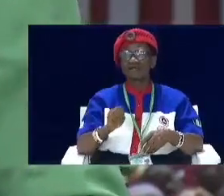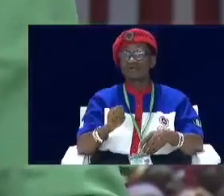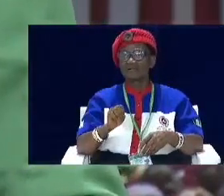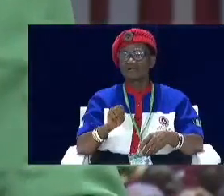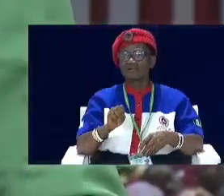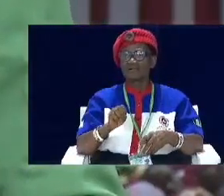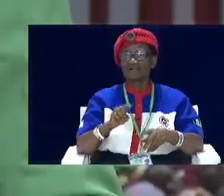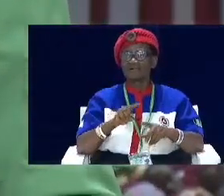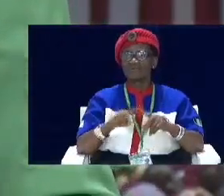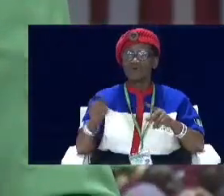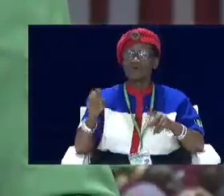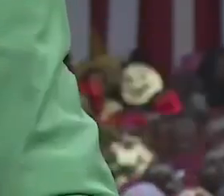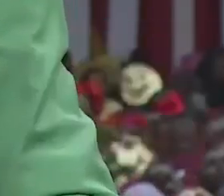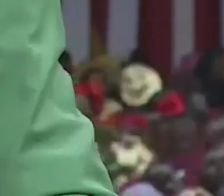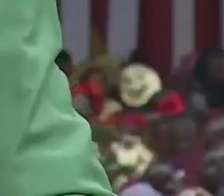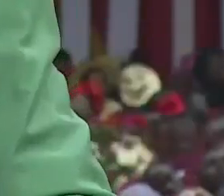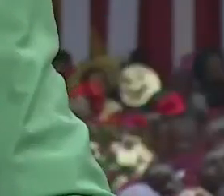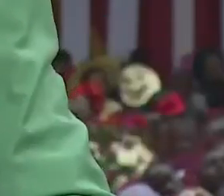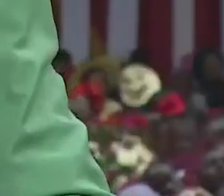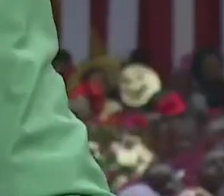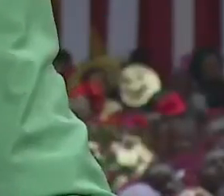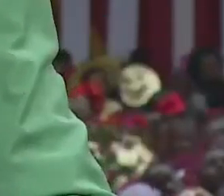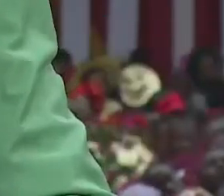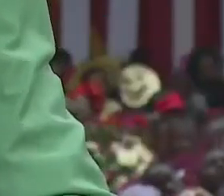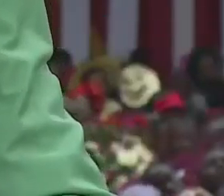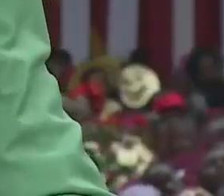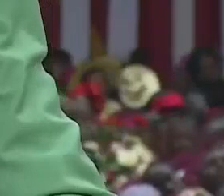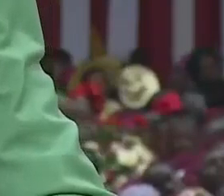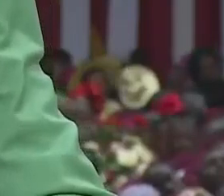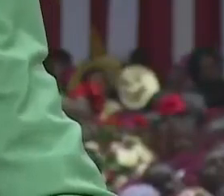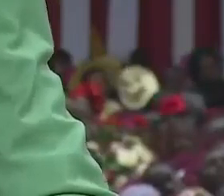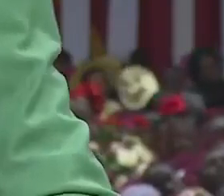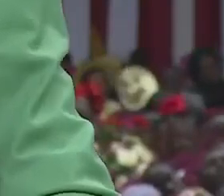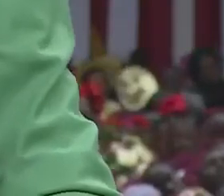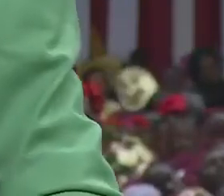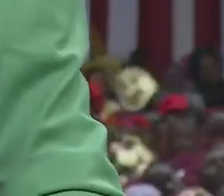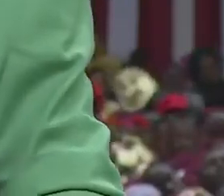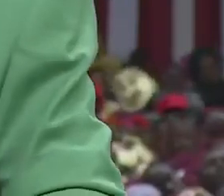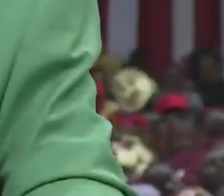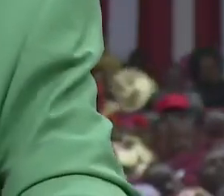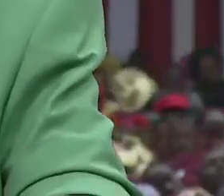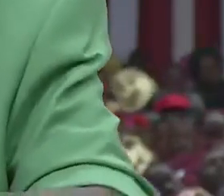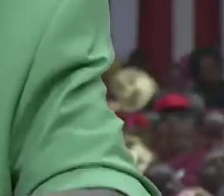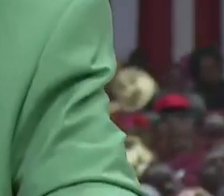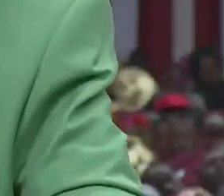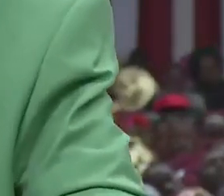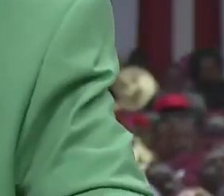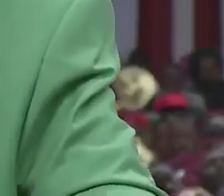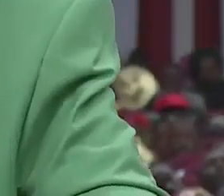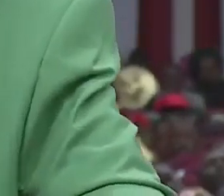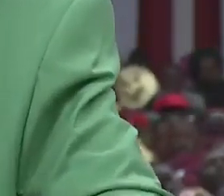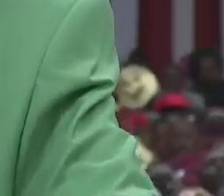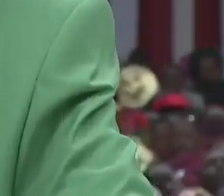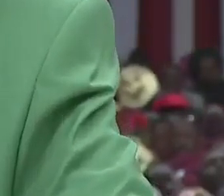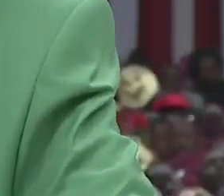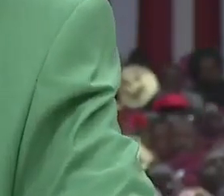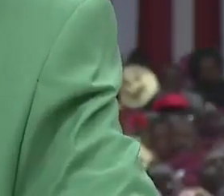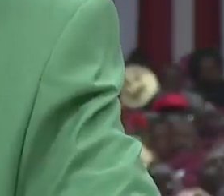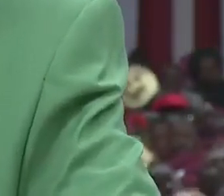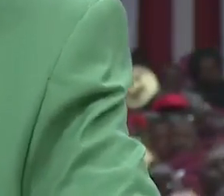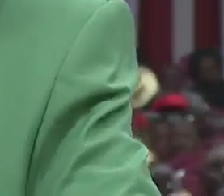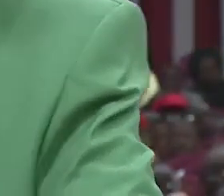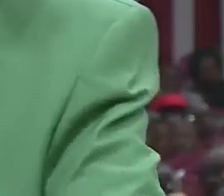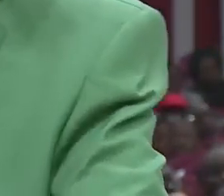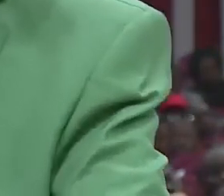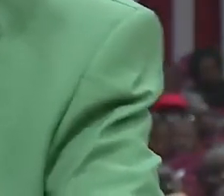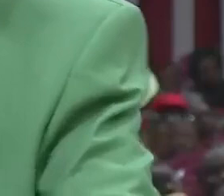He was ready. If you want a brand new beginning,